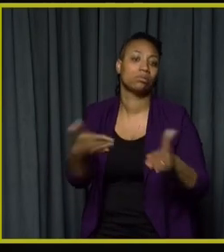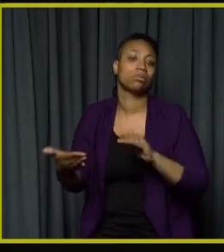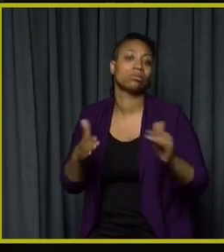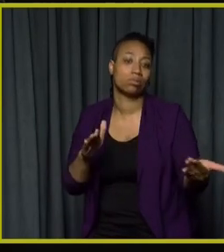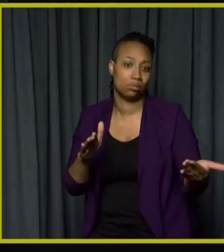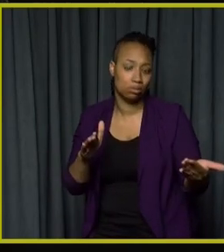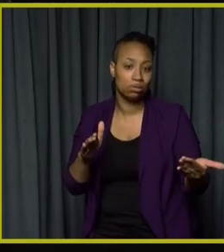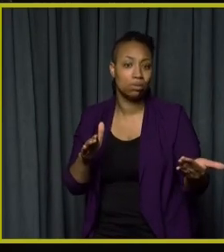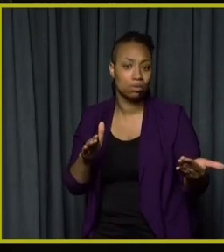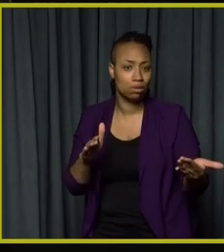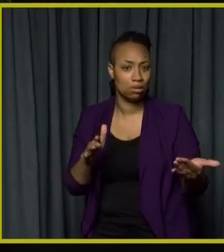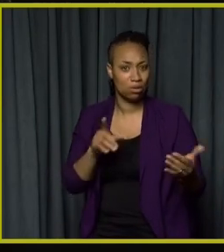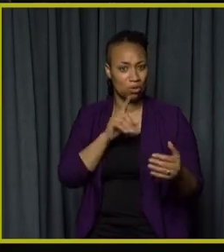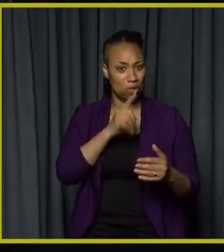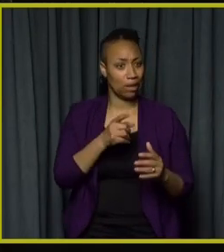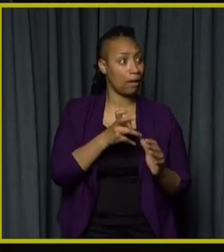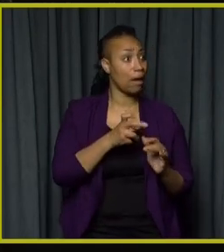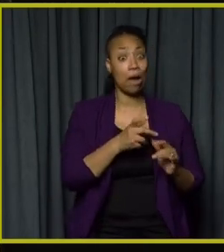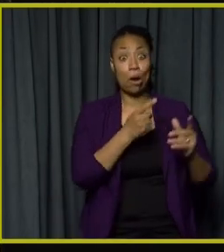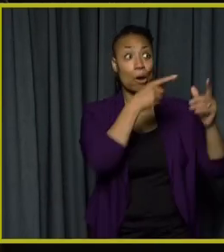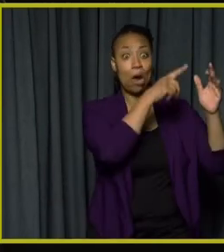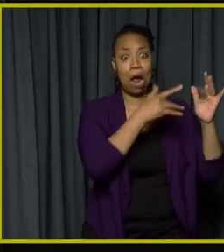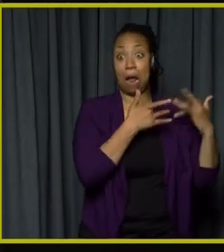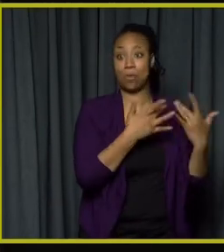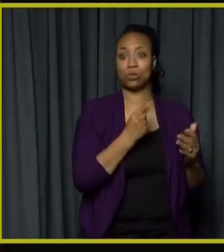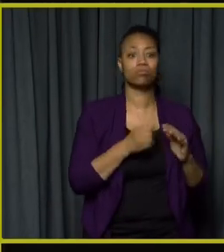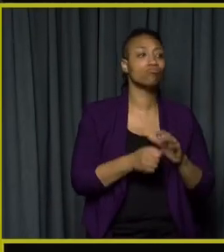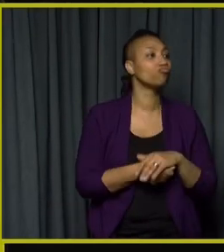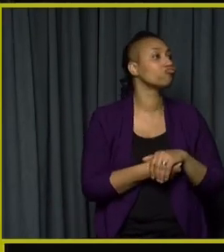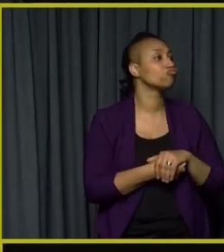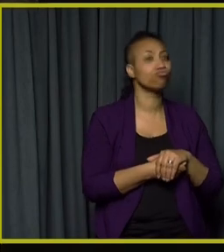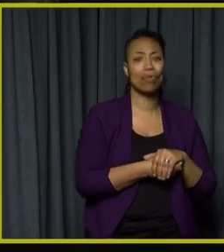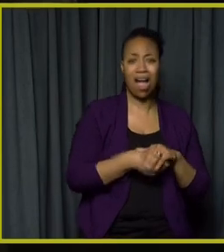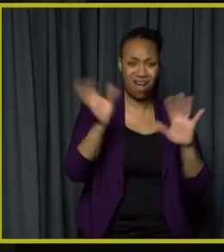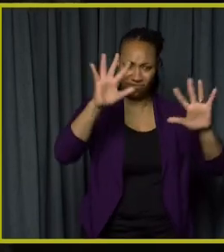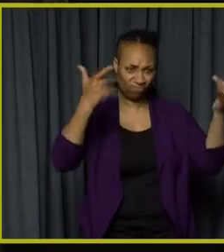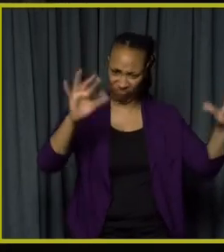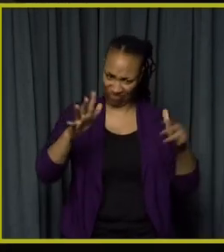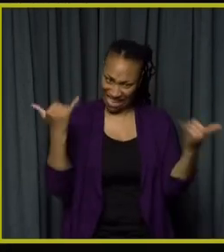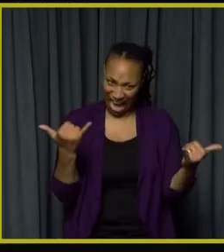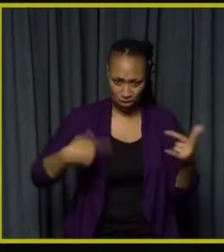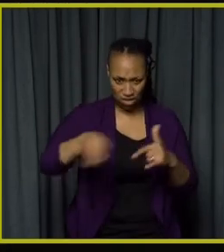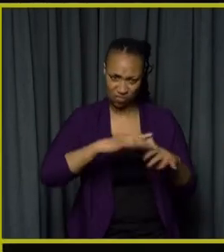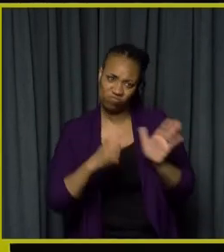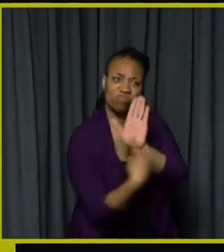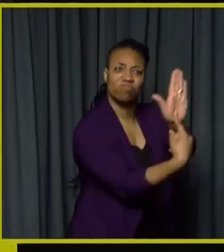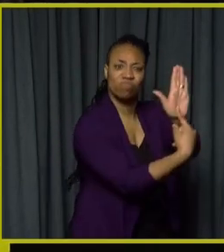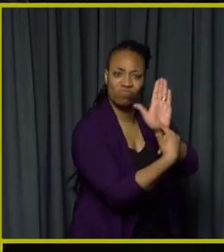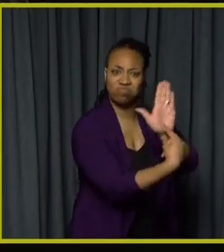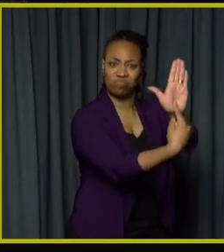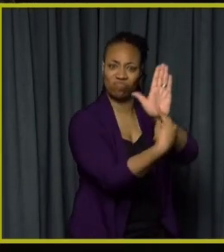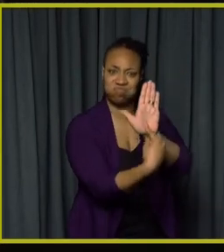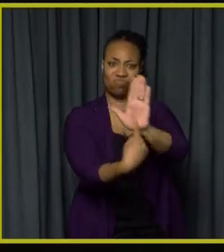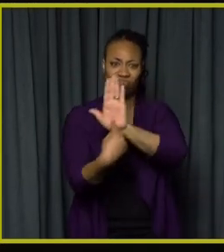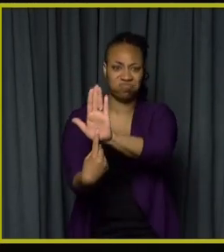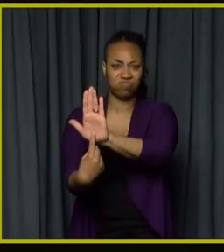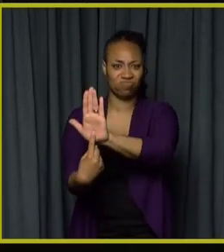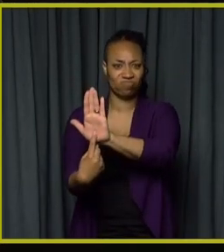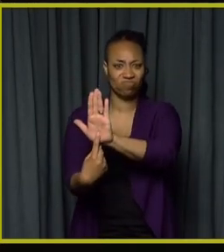low, but it's time to expose it now. Denying living wages and basic income has a death